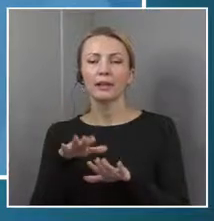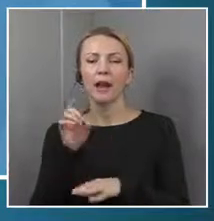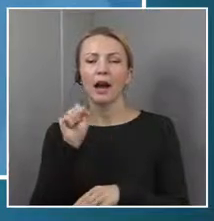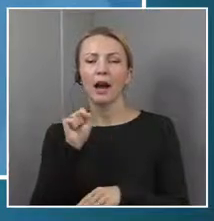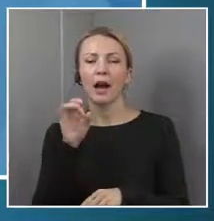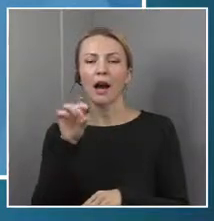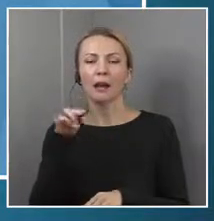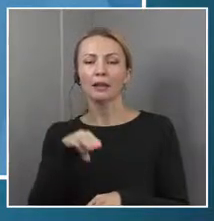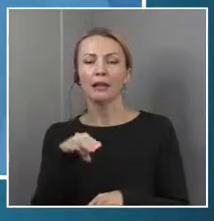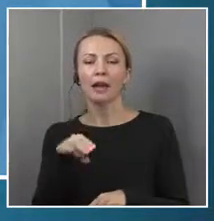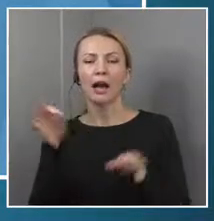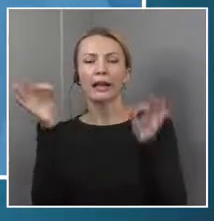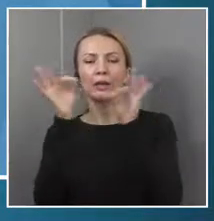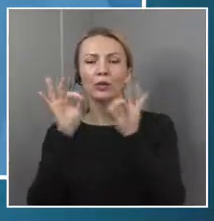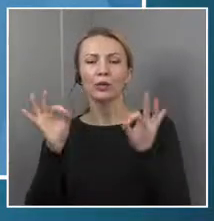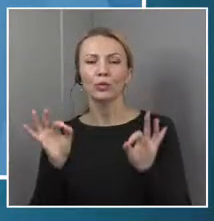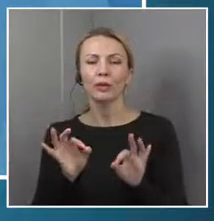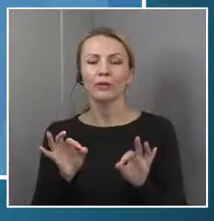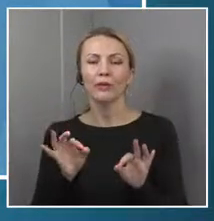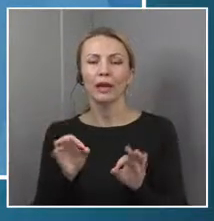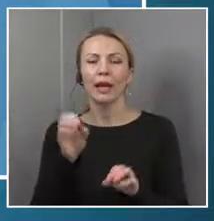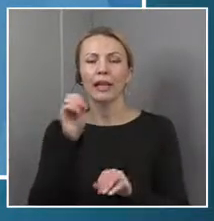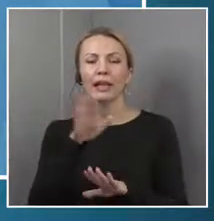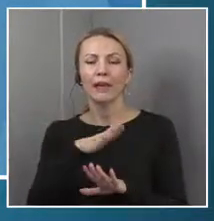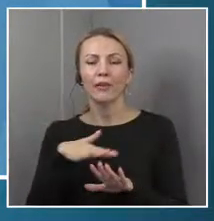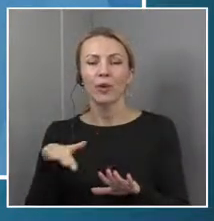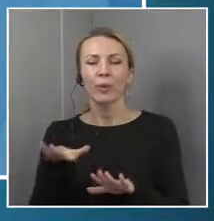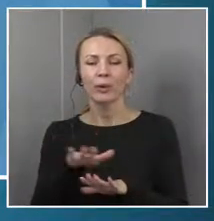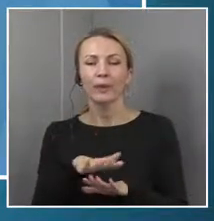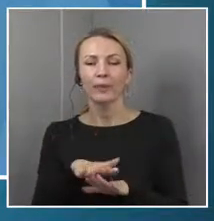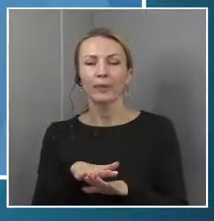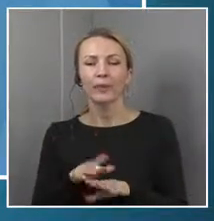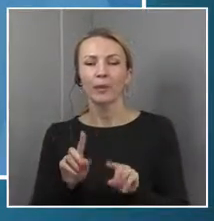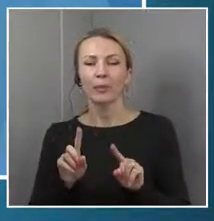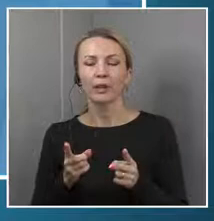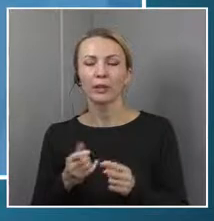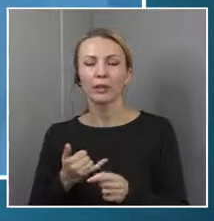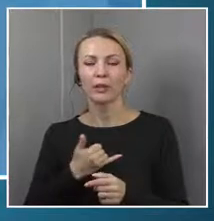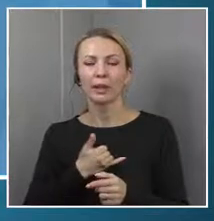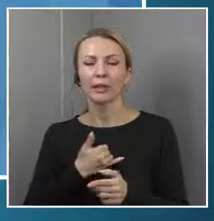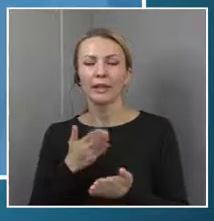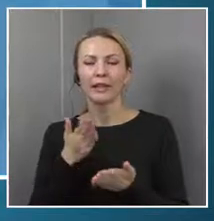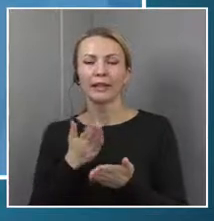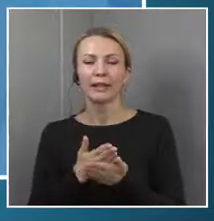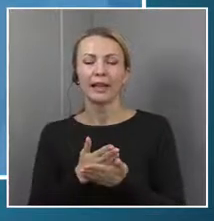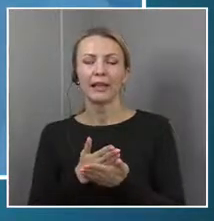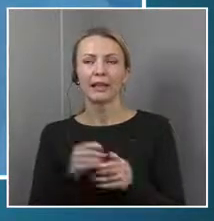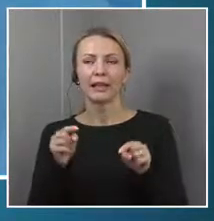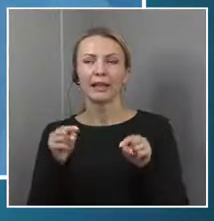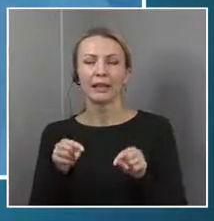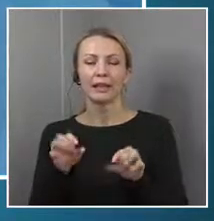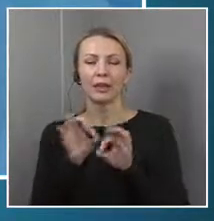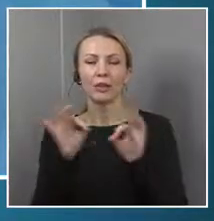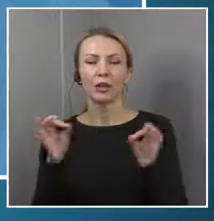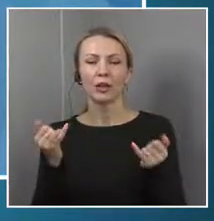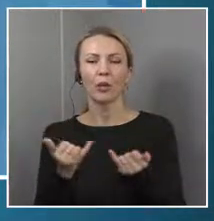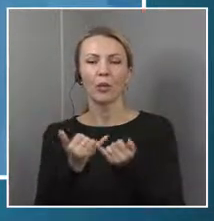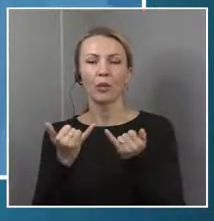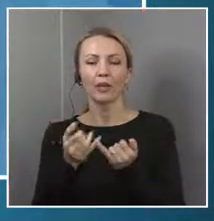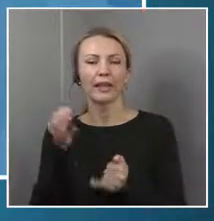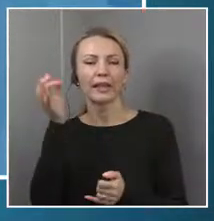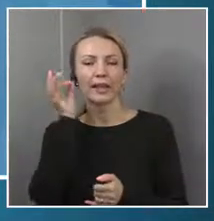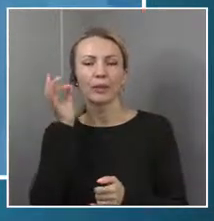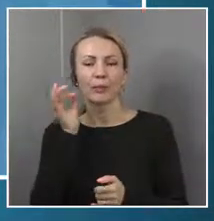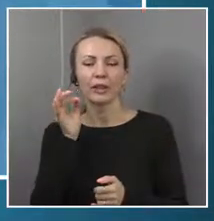on the art market and in Europe. with Russia. This is why we have